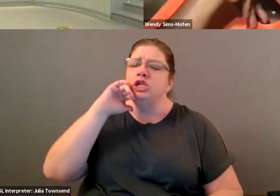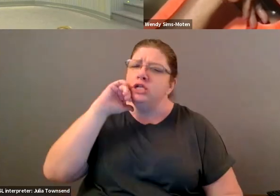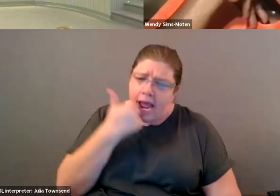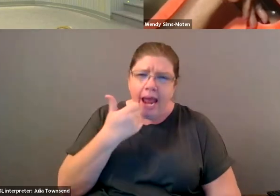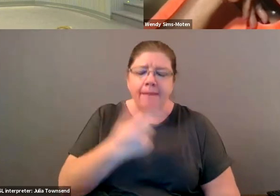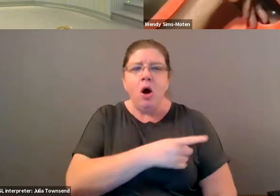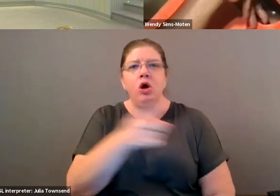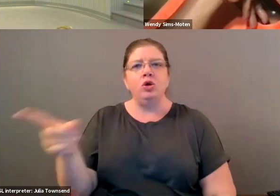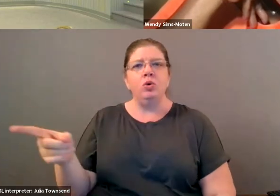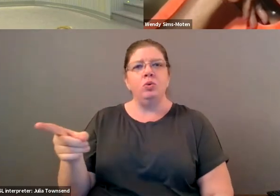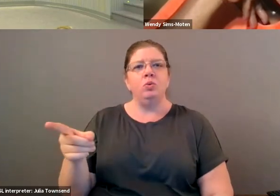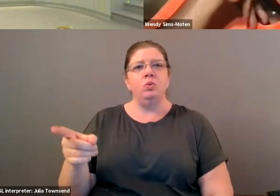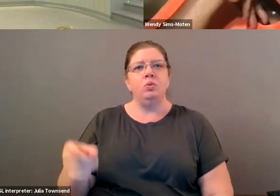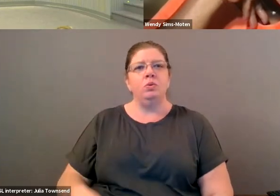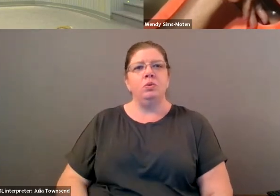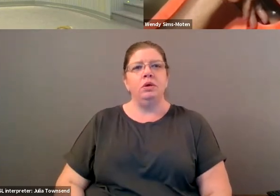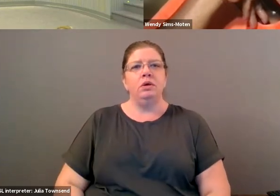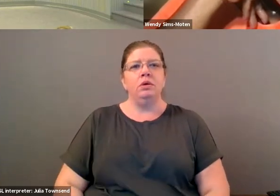on you.